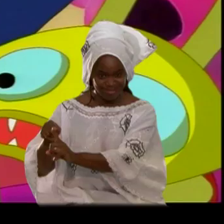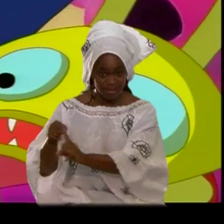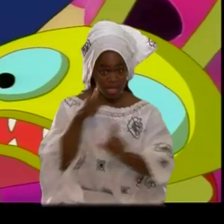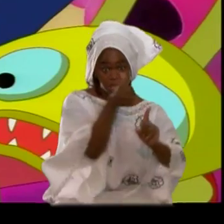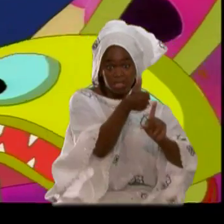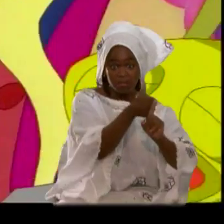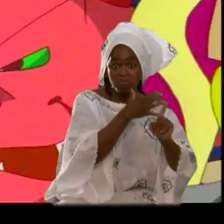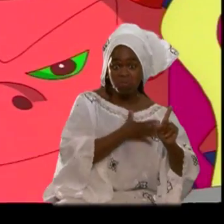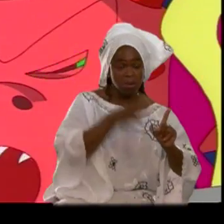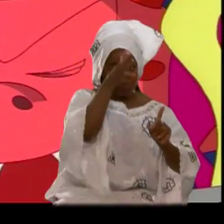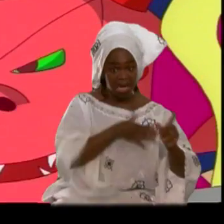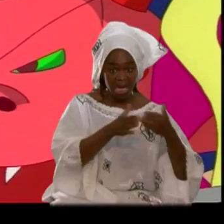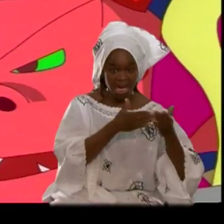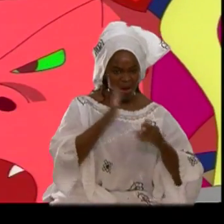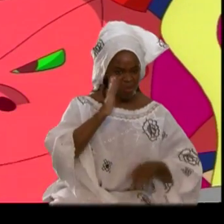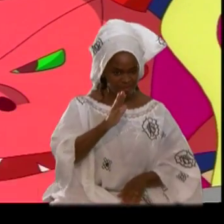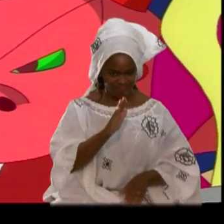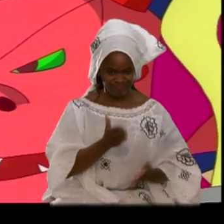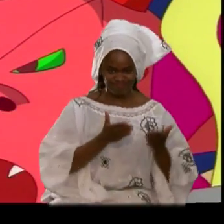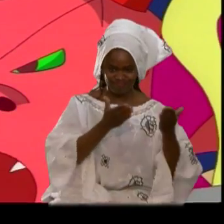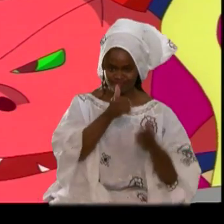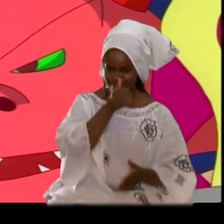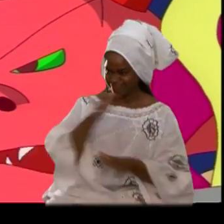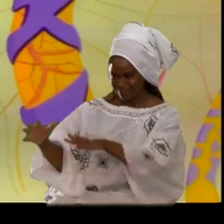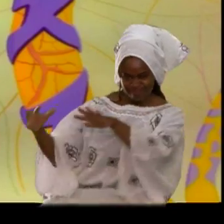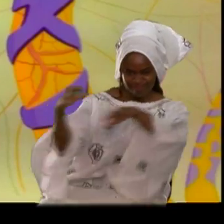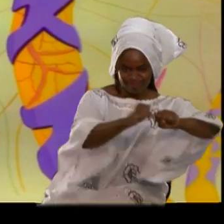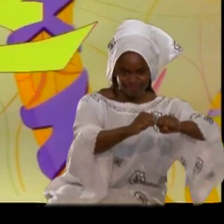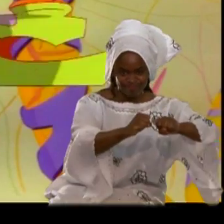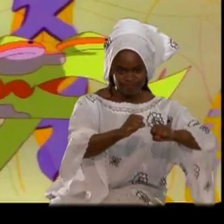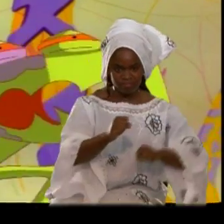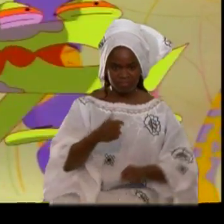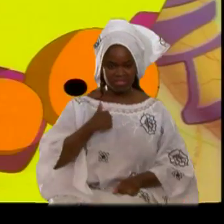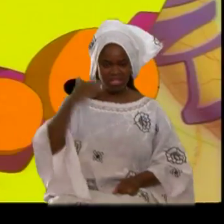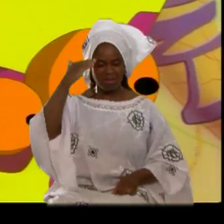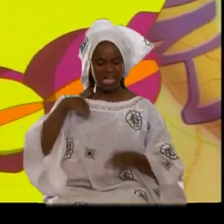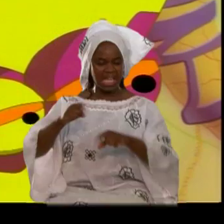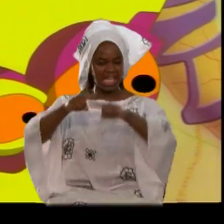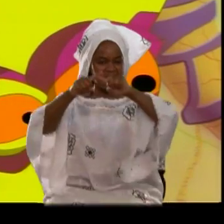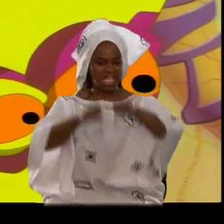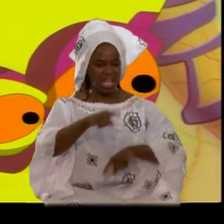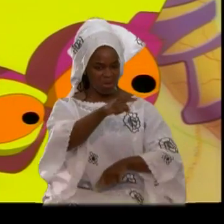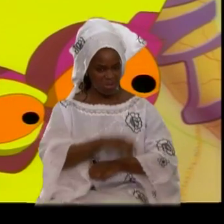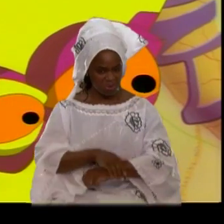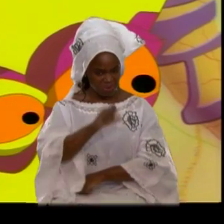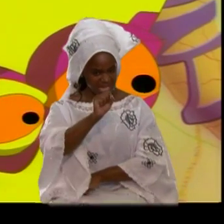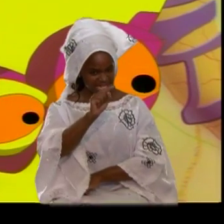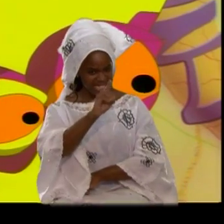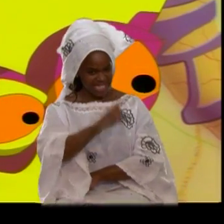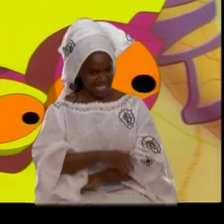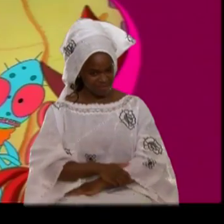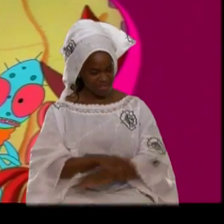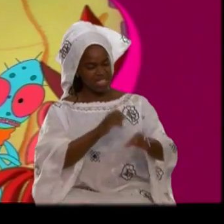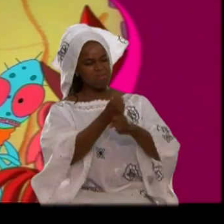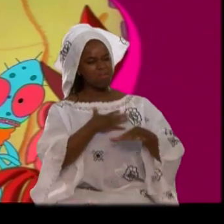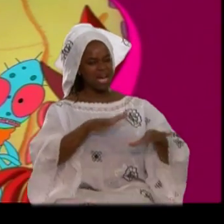invade, and I know I can count on you, STDs, to make my invasion easy. You're real smooth talker, speeches, but there's nothing really new in what